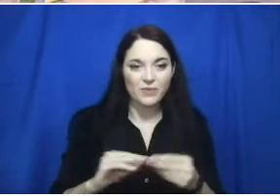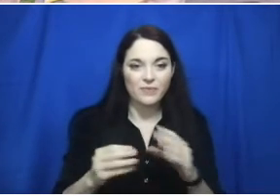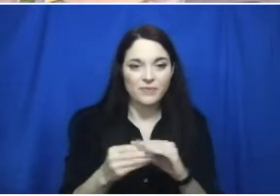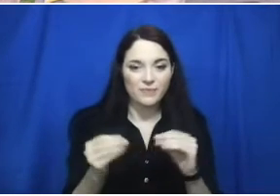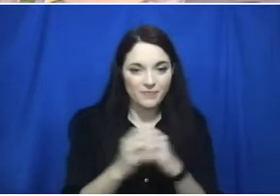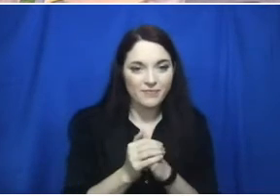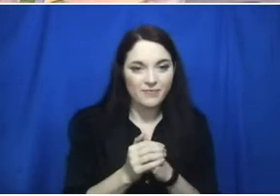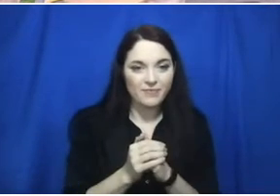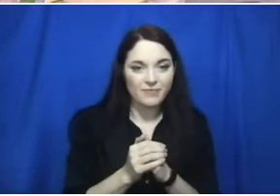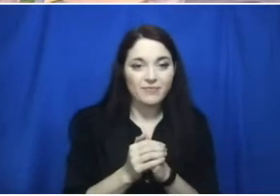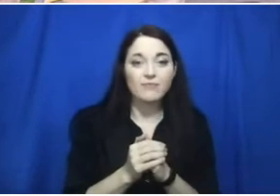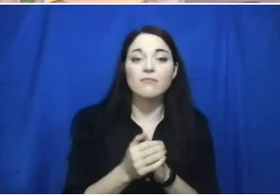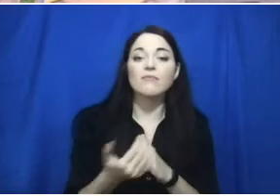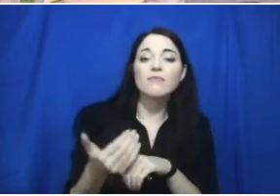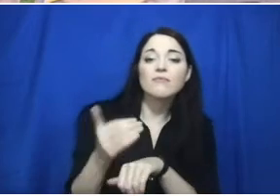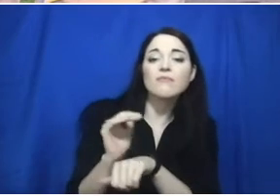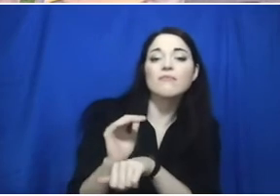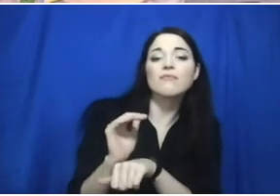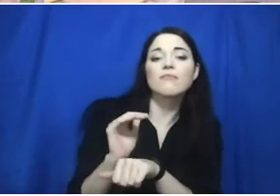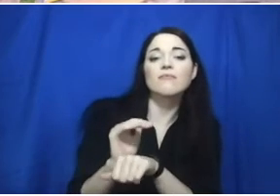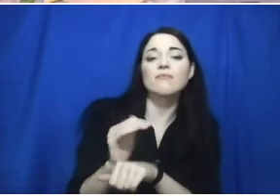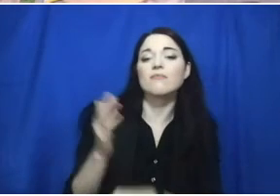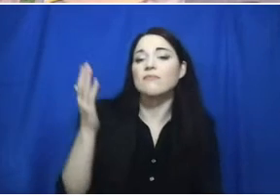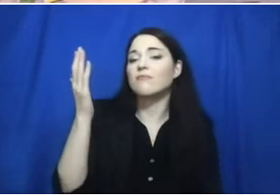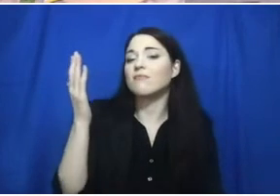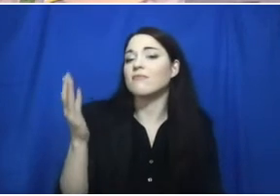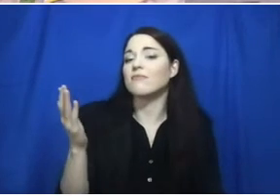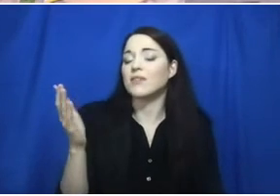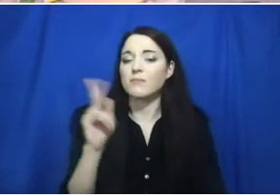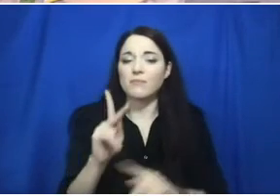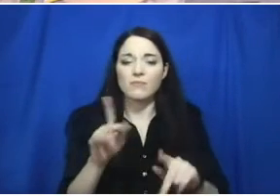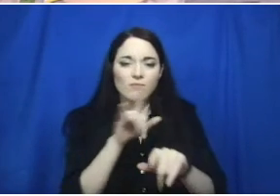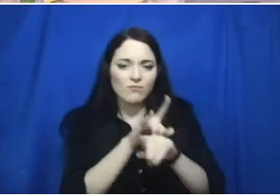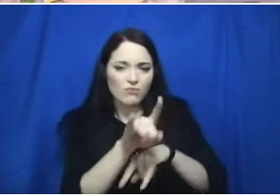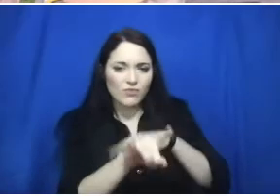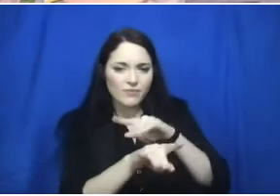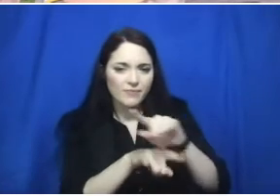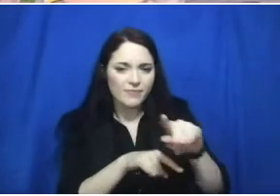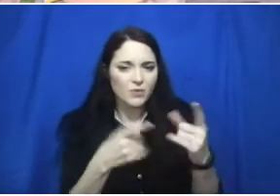On the night you were betrayed, you took the